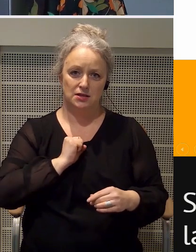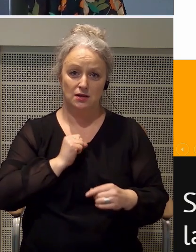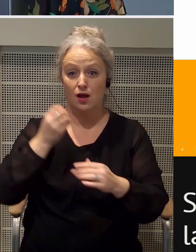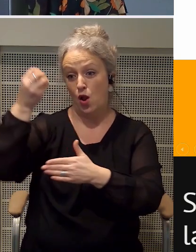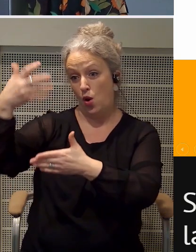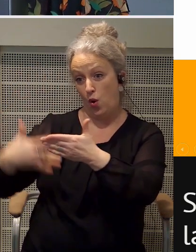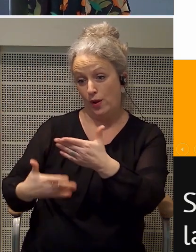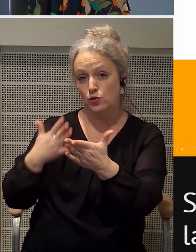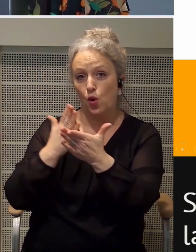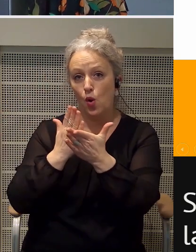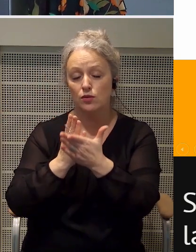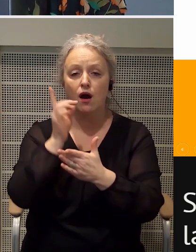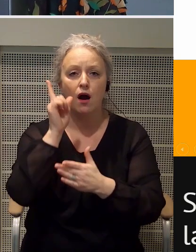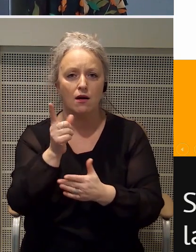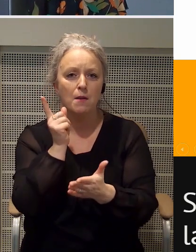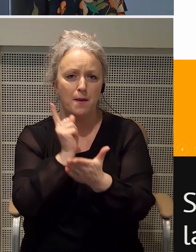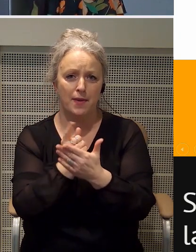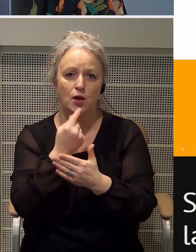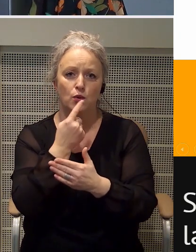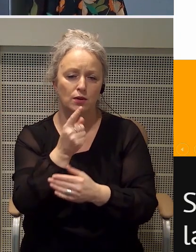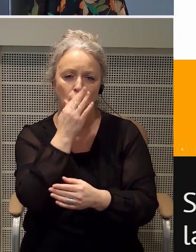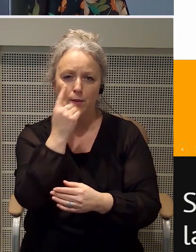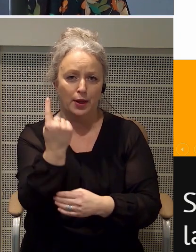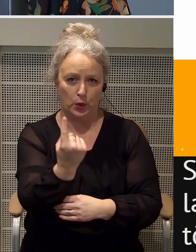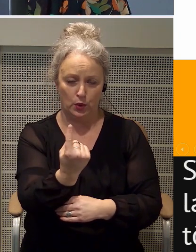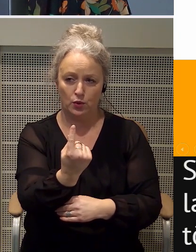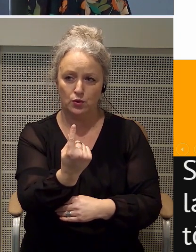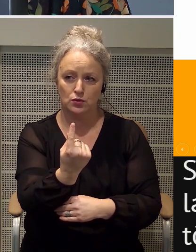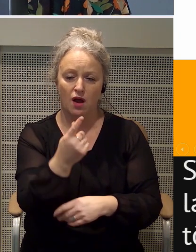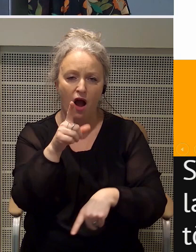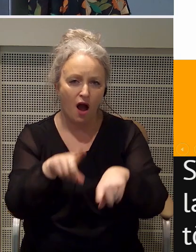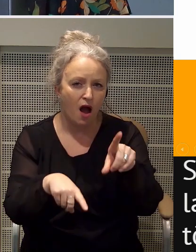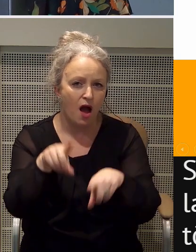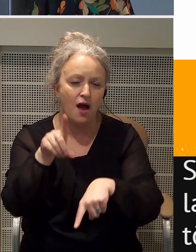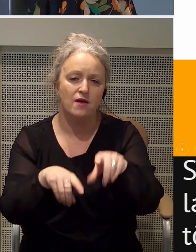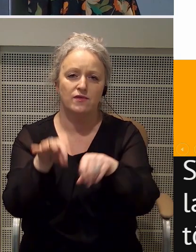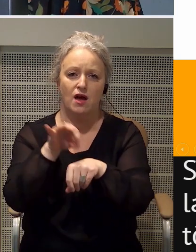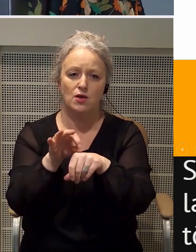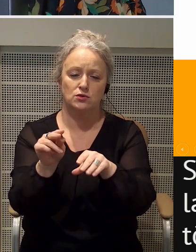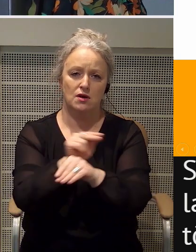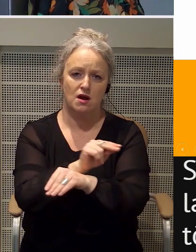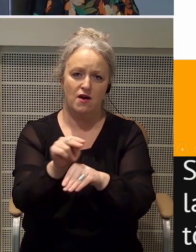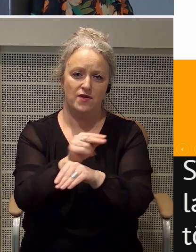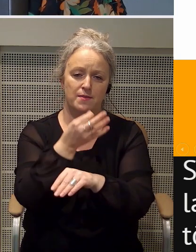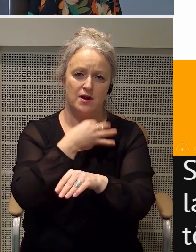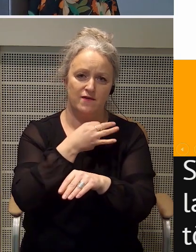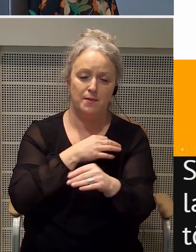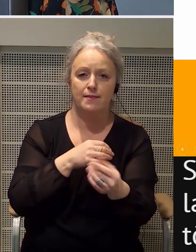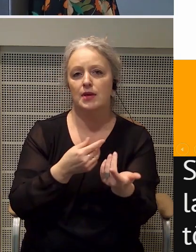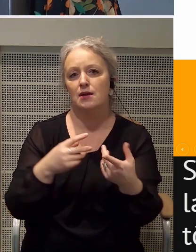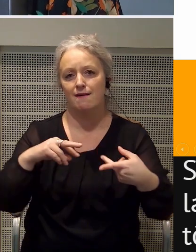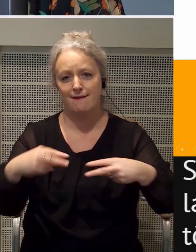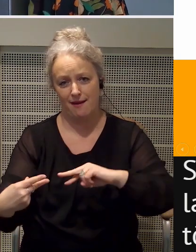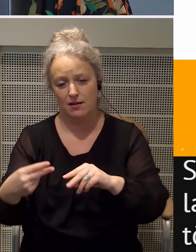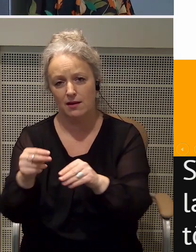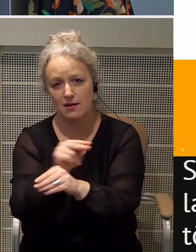Children's Fund Foundation. And there's a list here. And I have to admit that